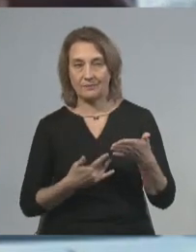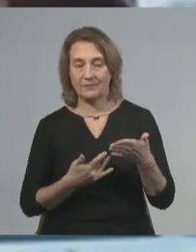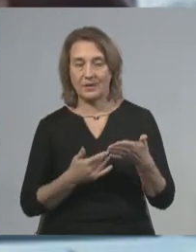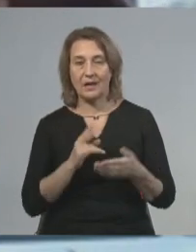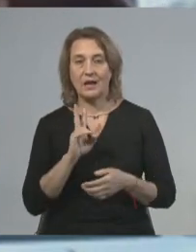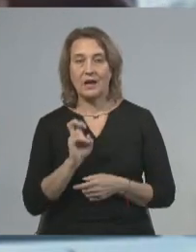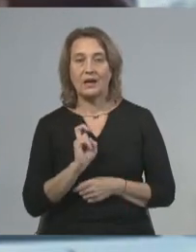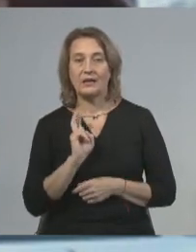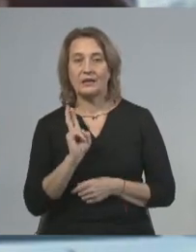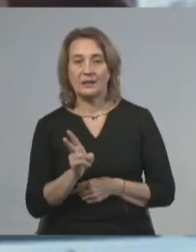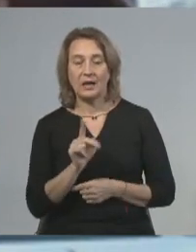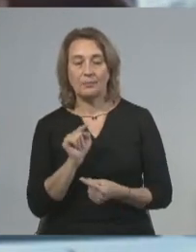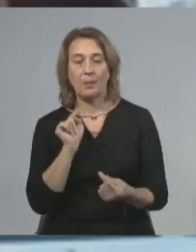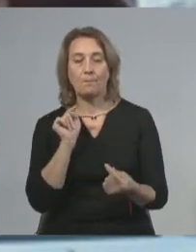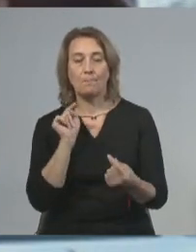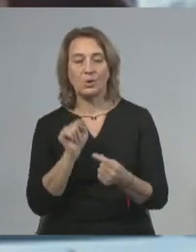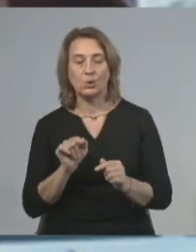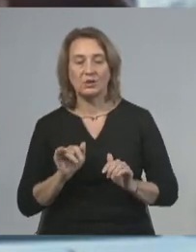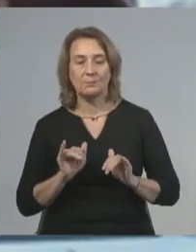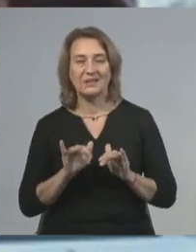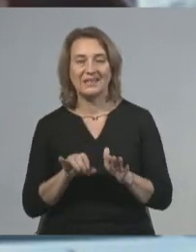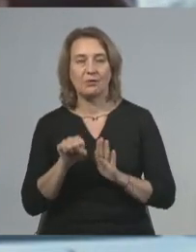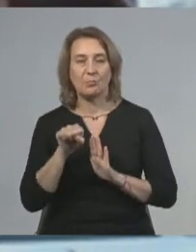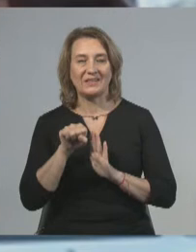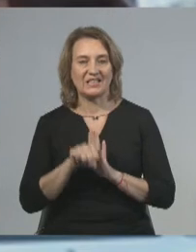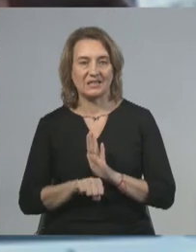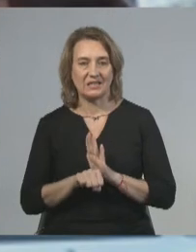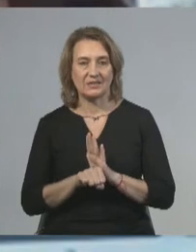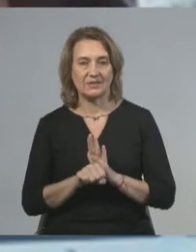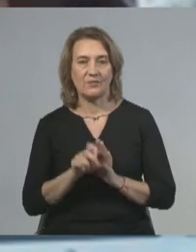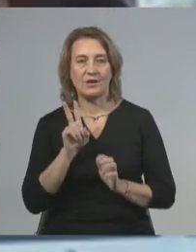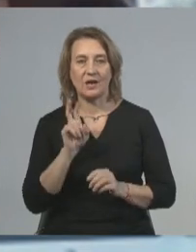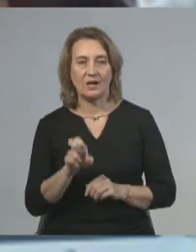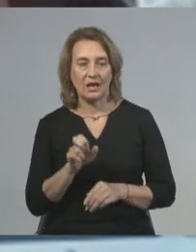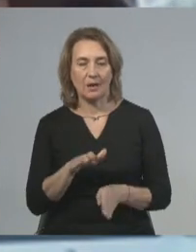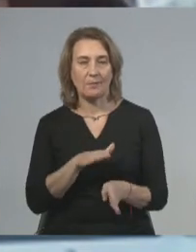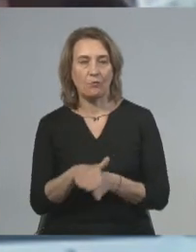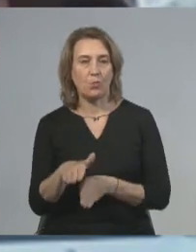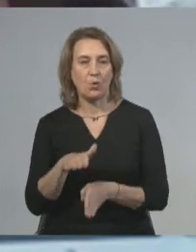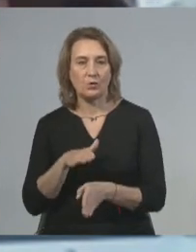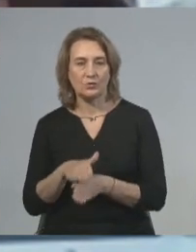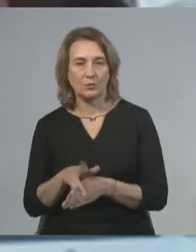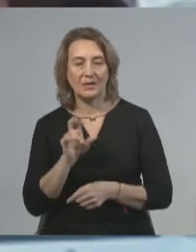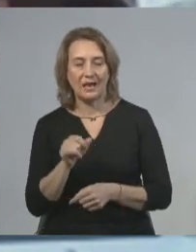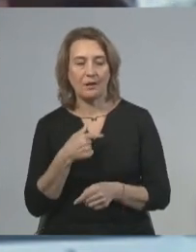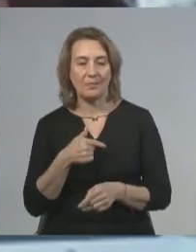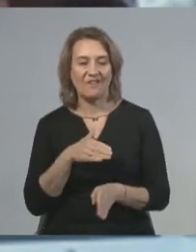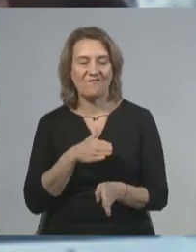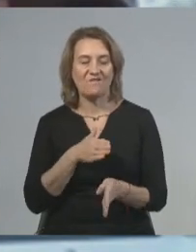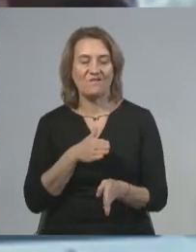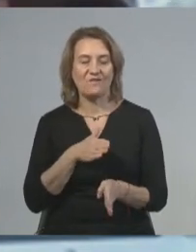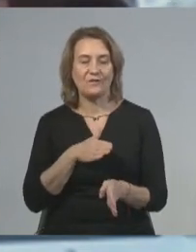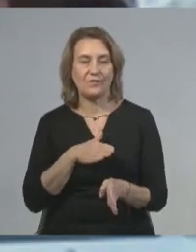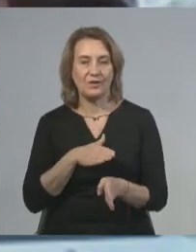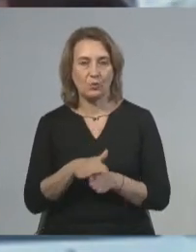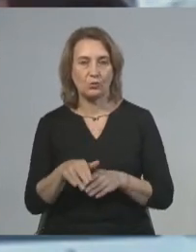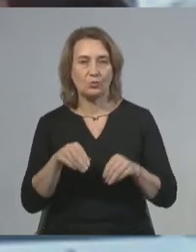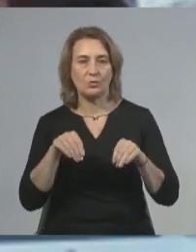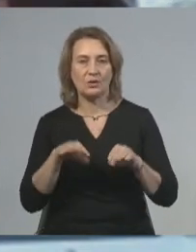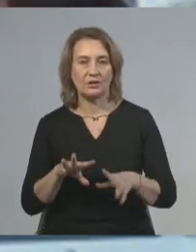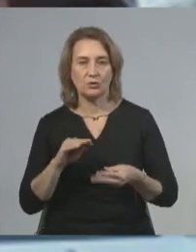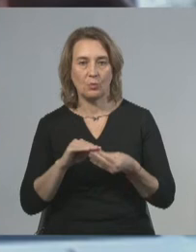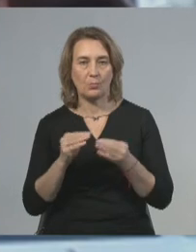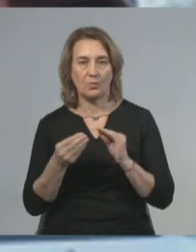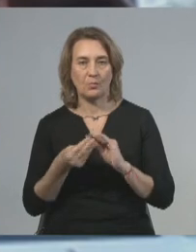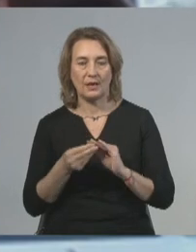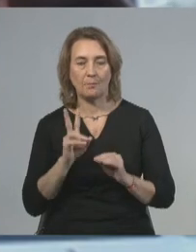we how we cope as a society with these issues and especially in our in our line of business